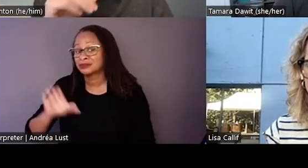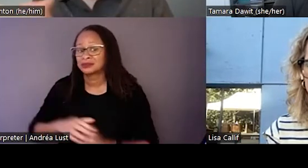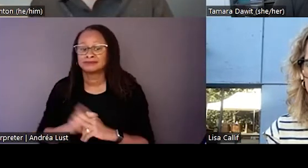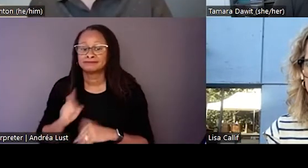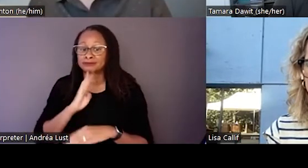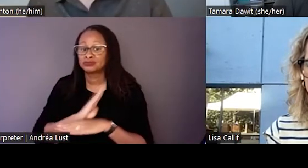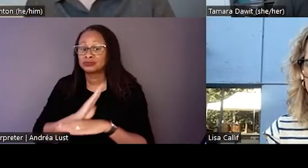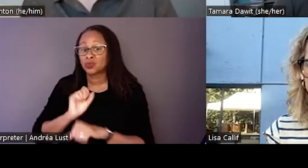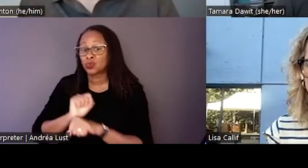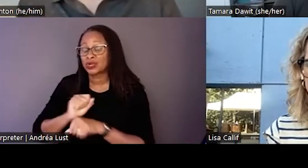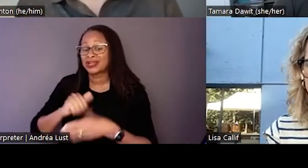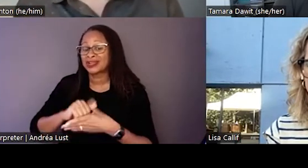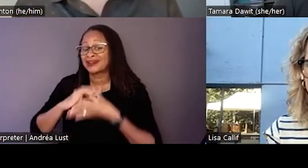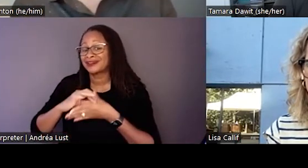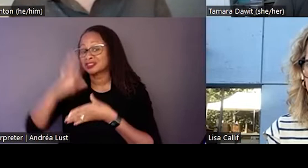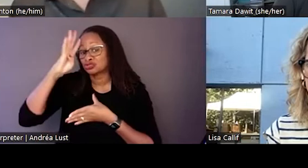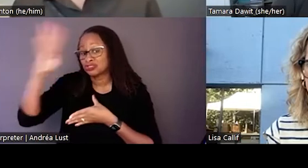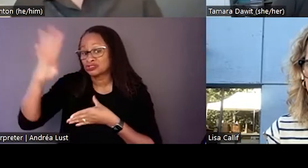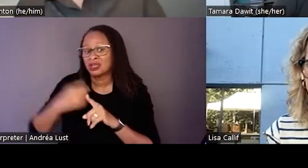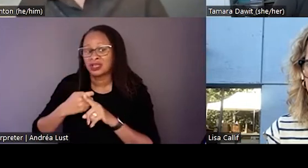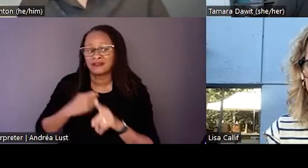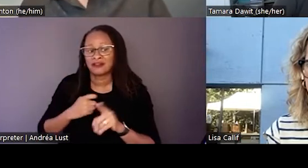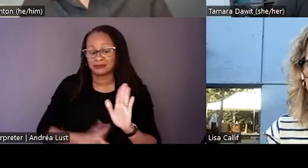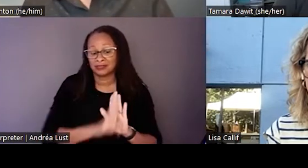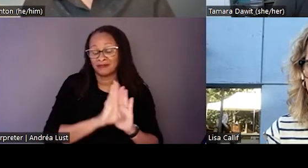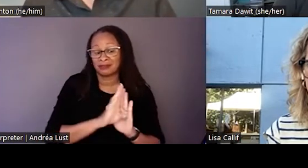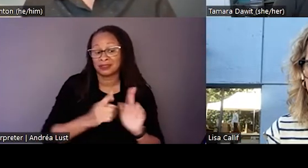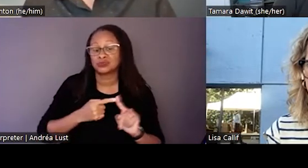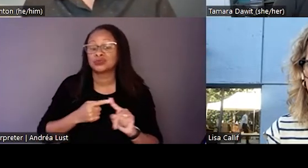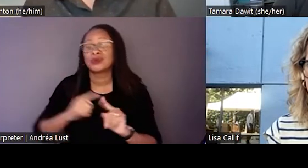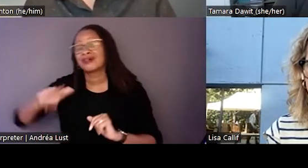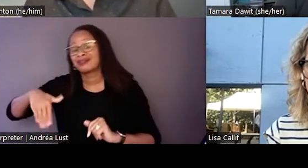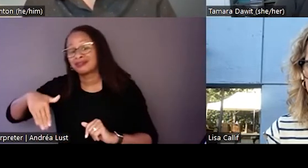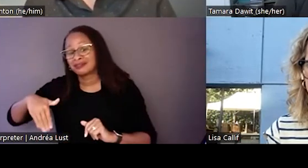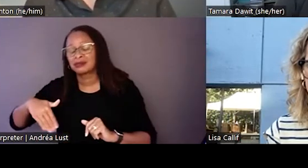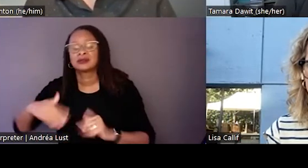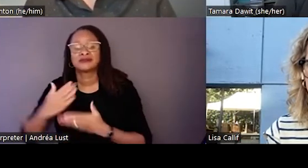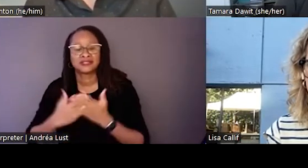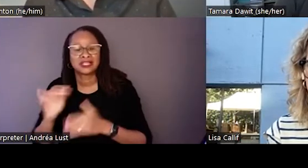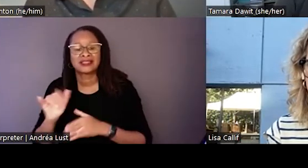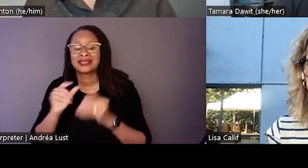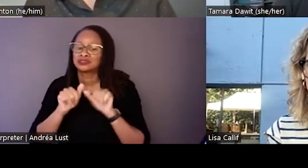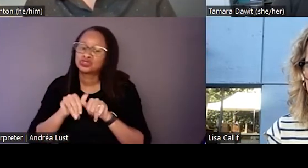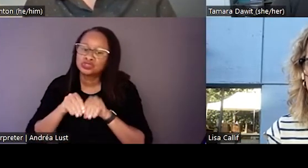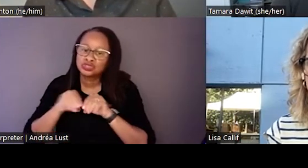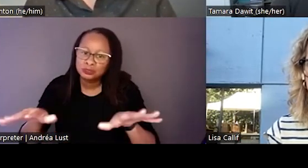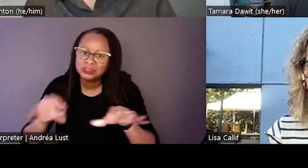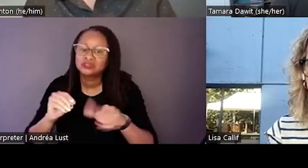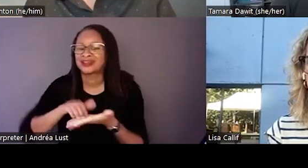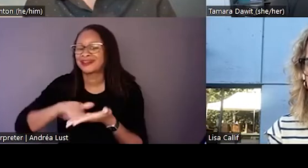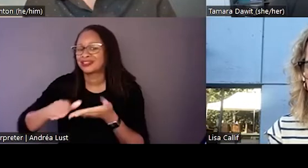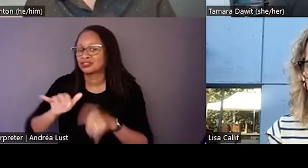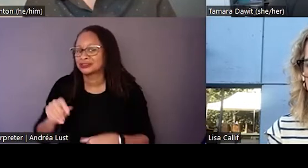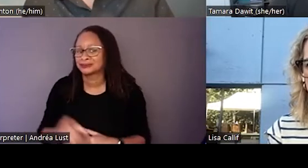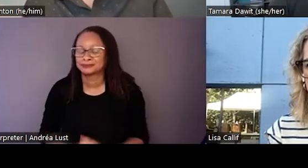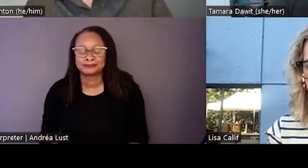actually working in content creation from development to the later phases like distribution and clearance.